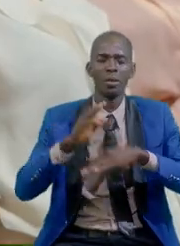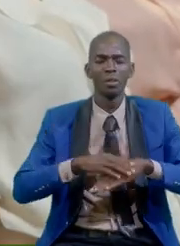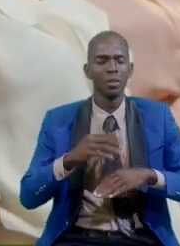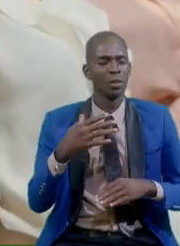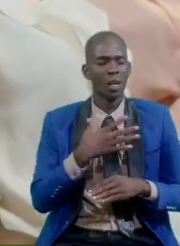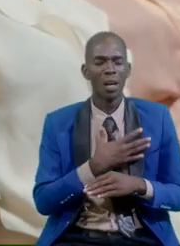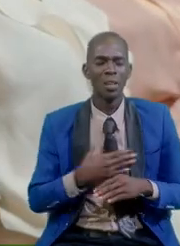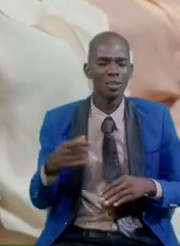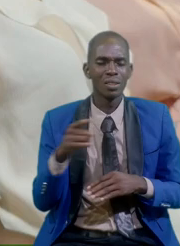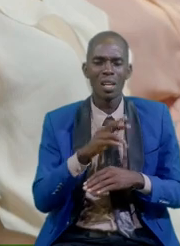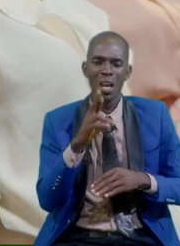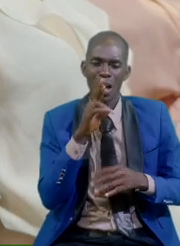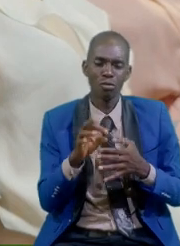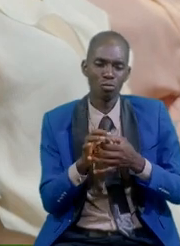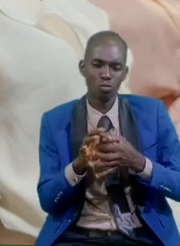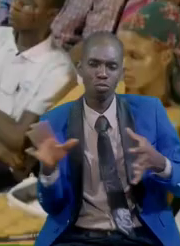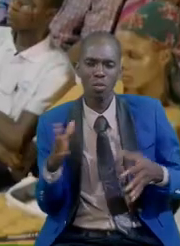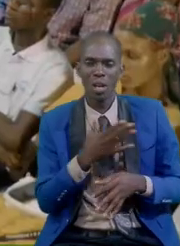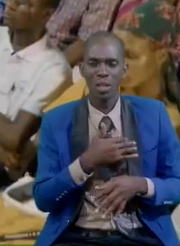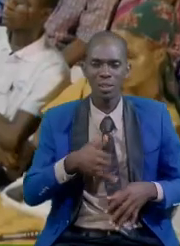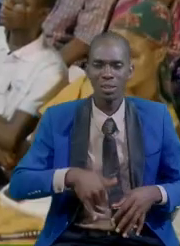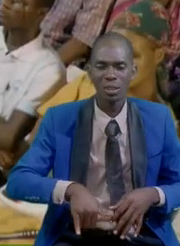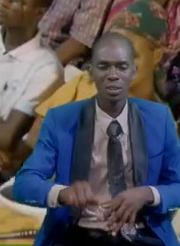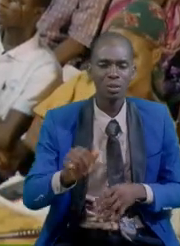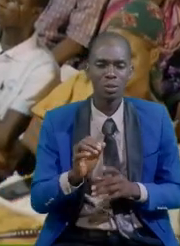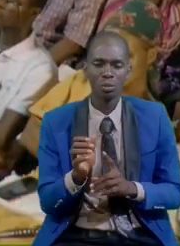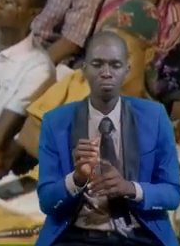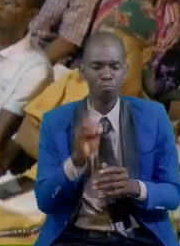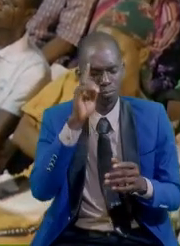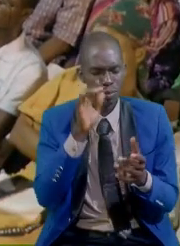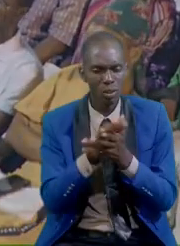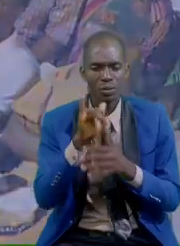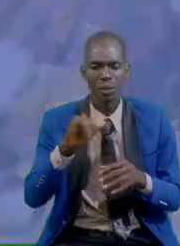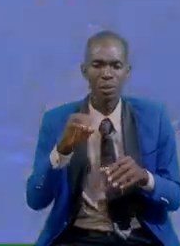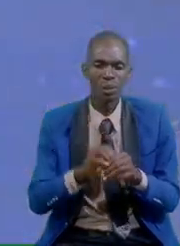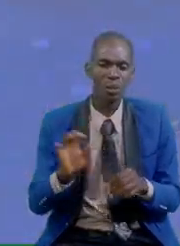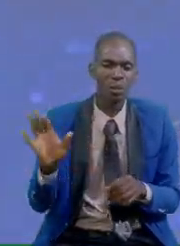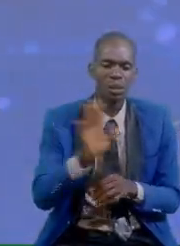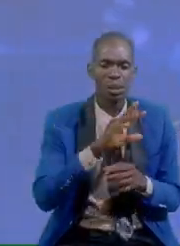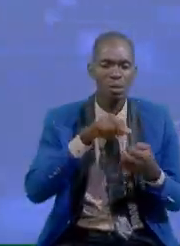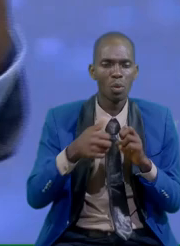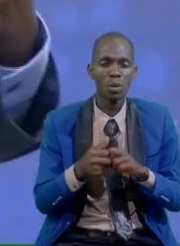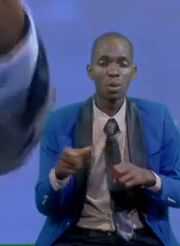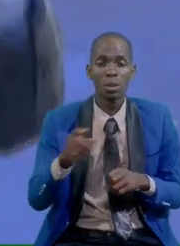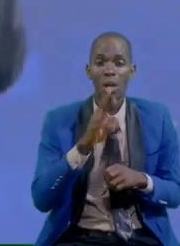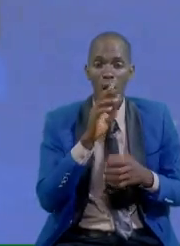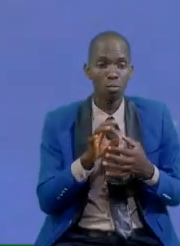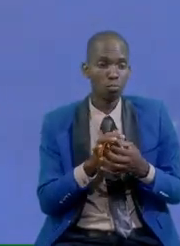they're loose, they're still holding onto their crutches, they're loose and they're still holding on to